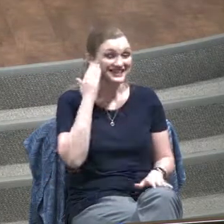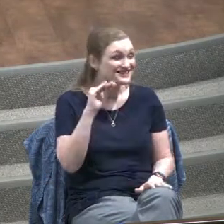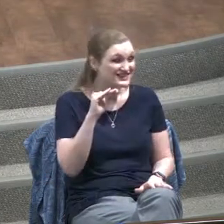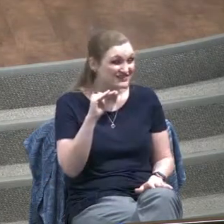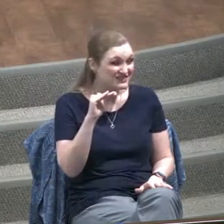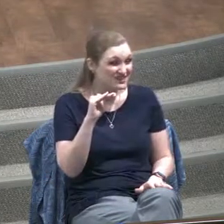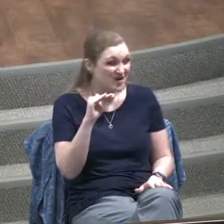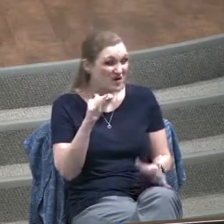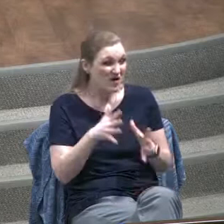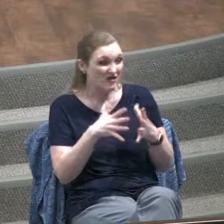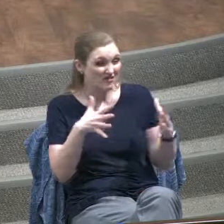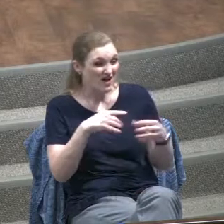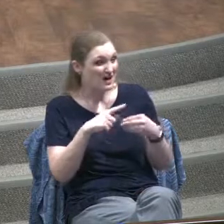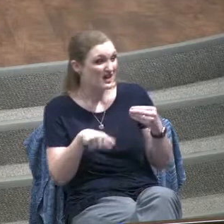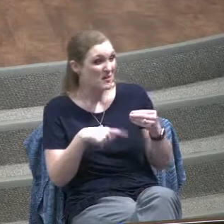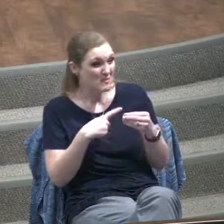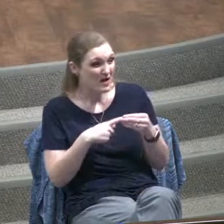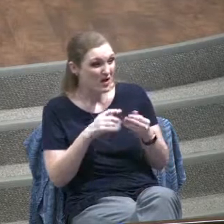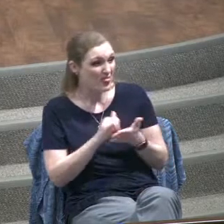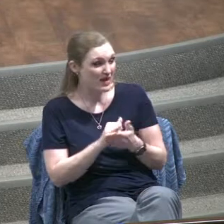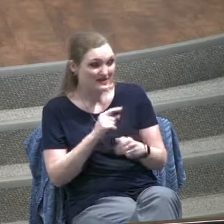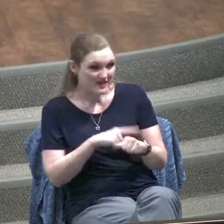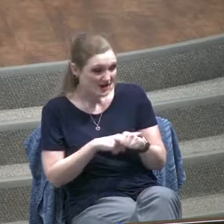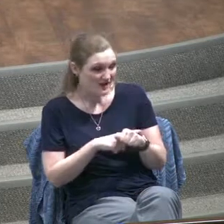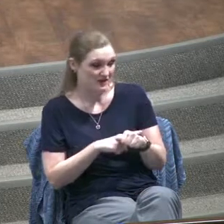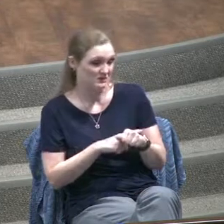about the area.